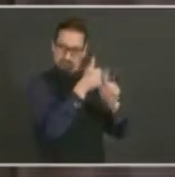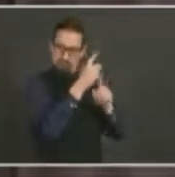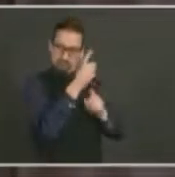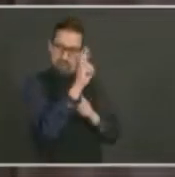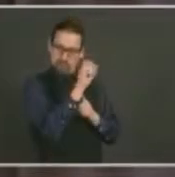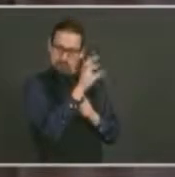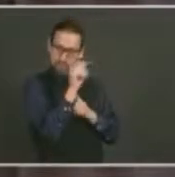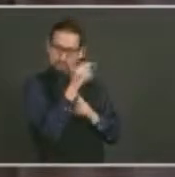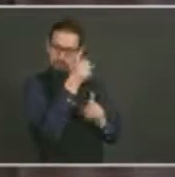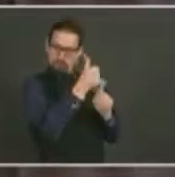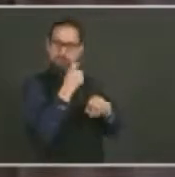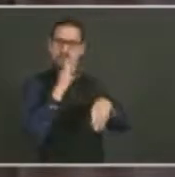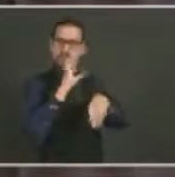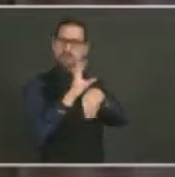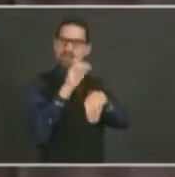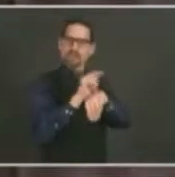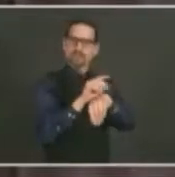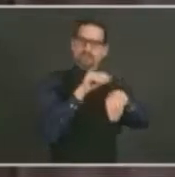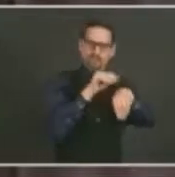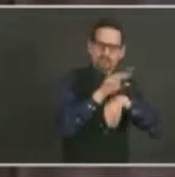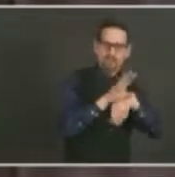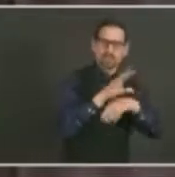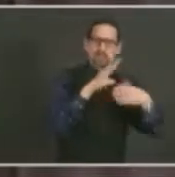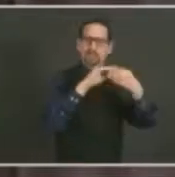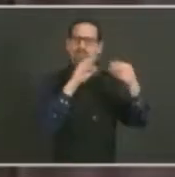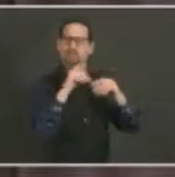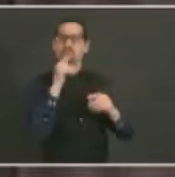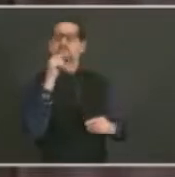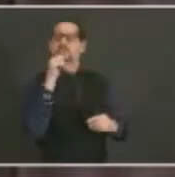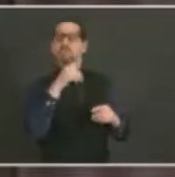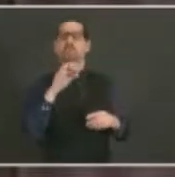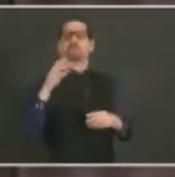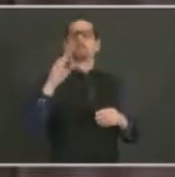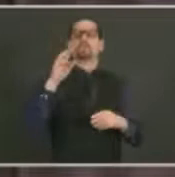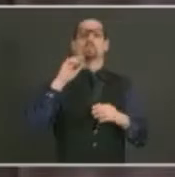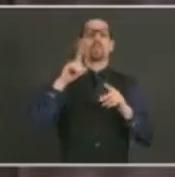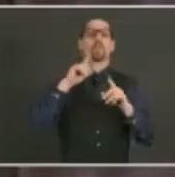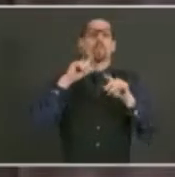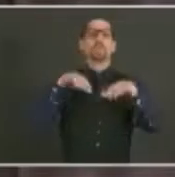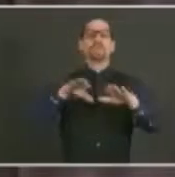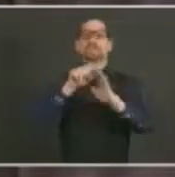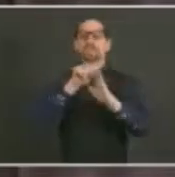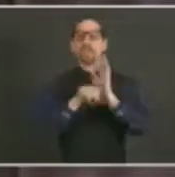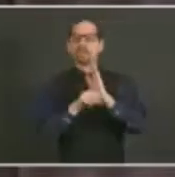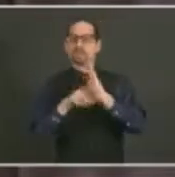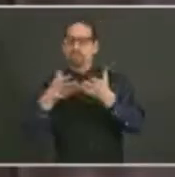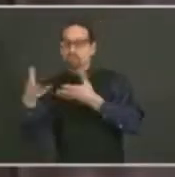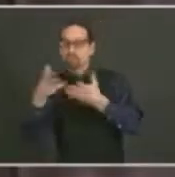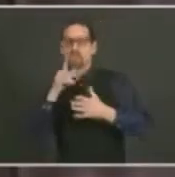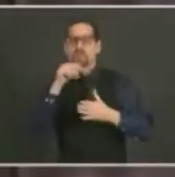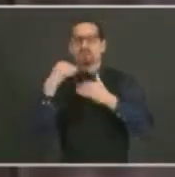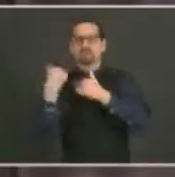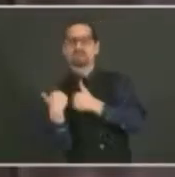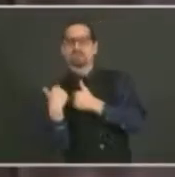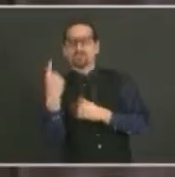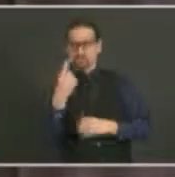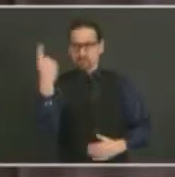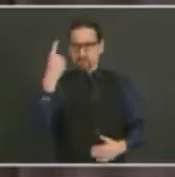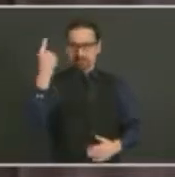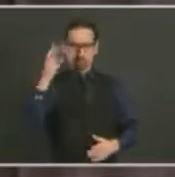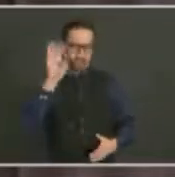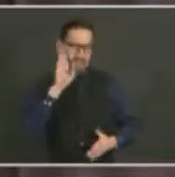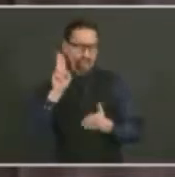to arrive at this. We've heard the Ocean State Coalition, et cetera. But did someone from Brown University, did anybody who's conducted a